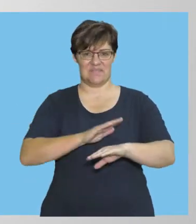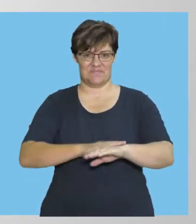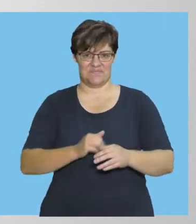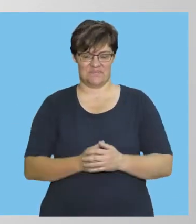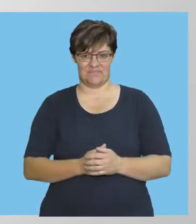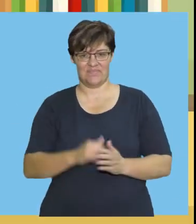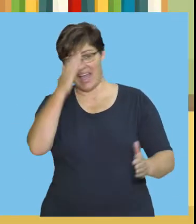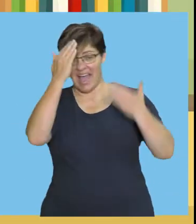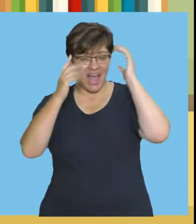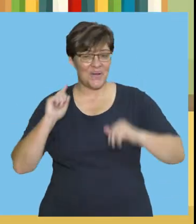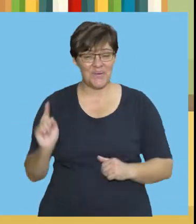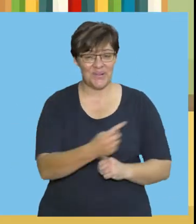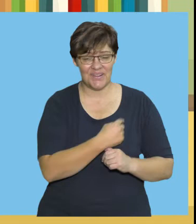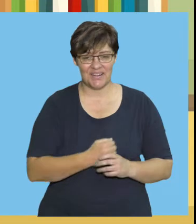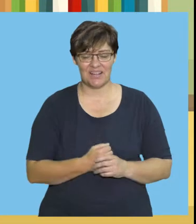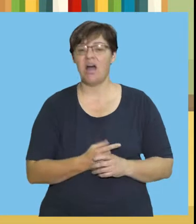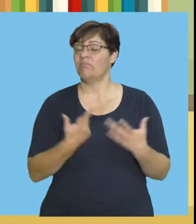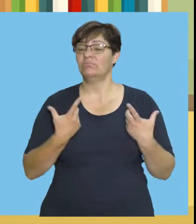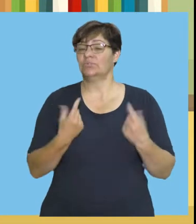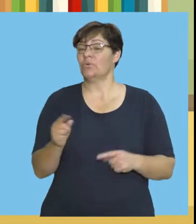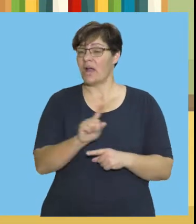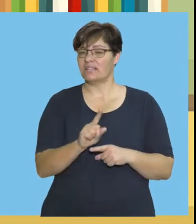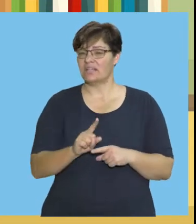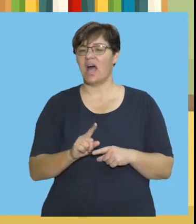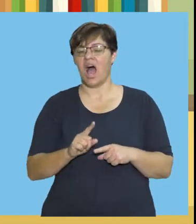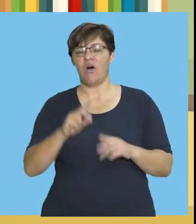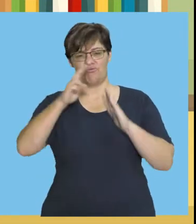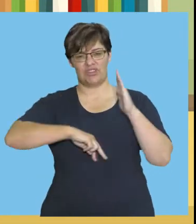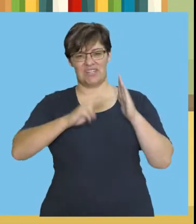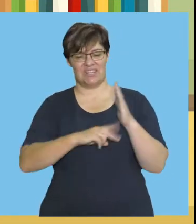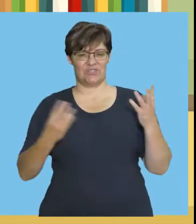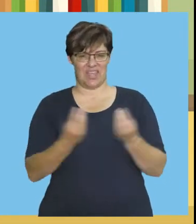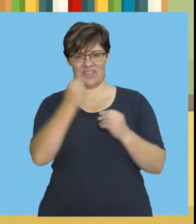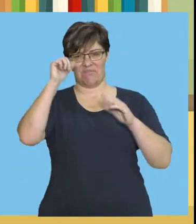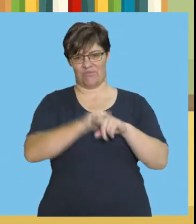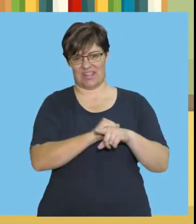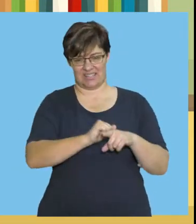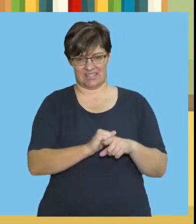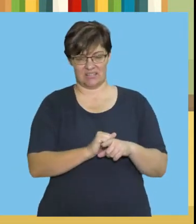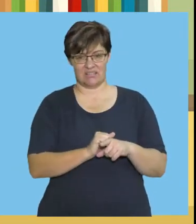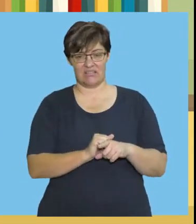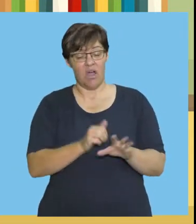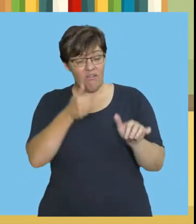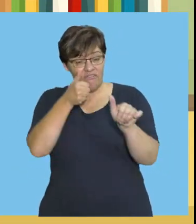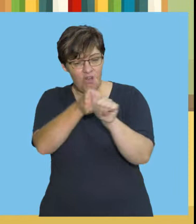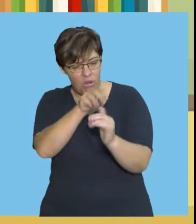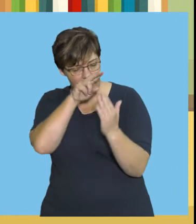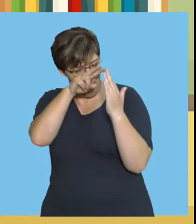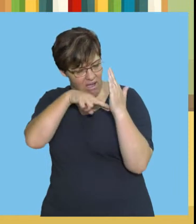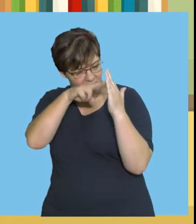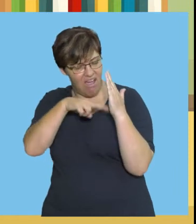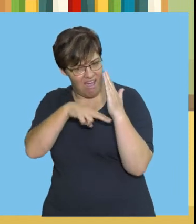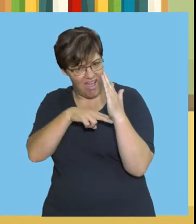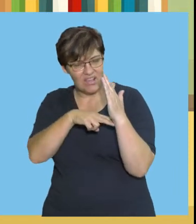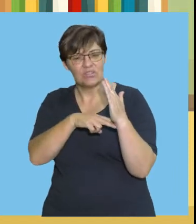Reading time. Hi everyone! We are going to practice reading together. Remember to follow the story